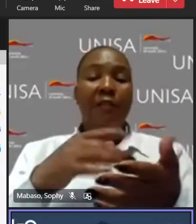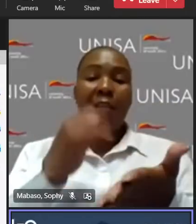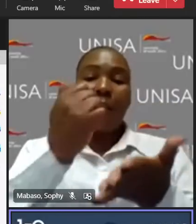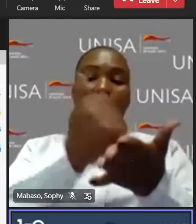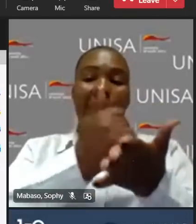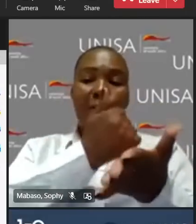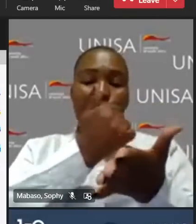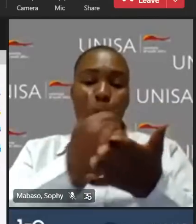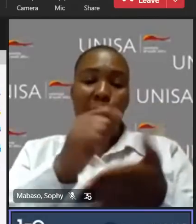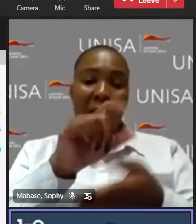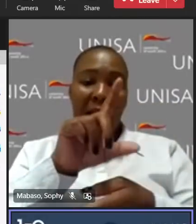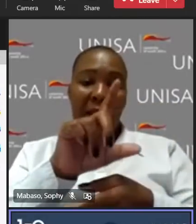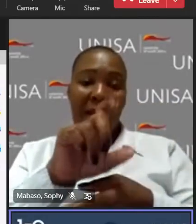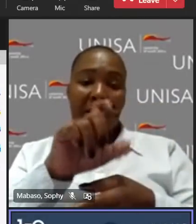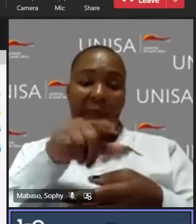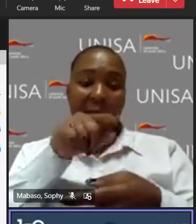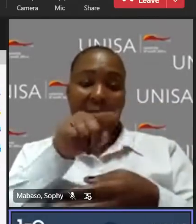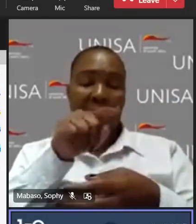will then